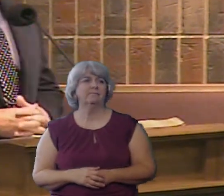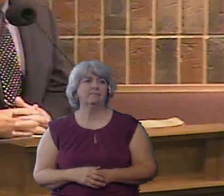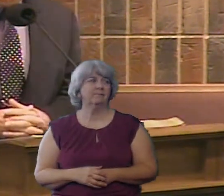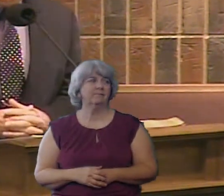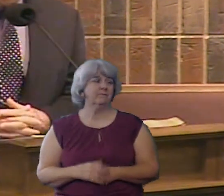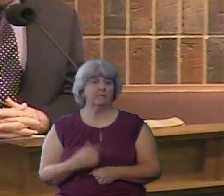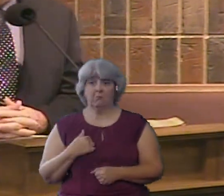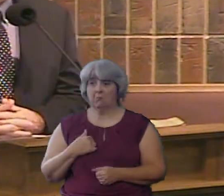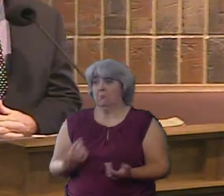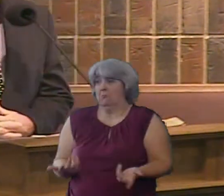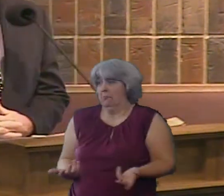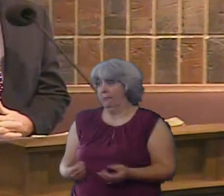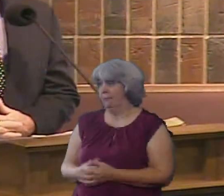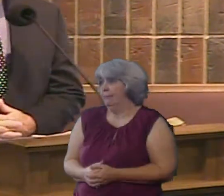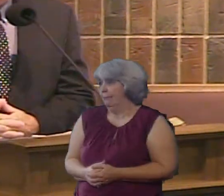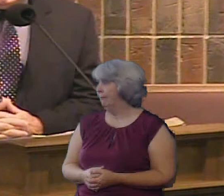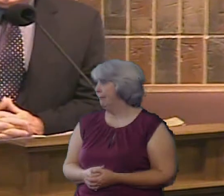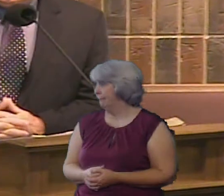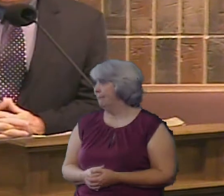Okay,